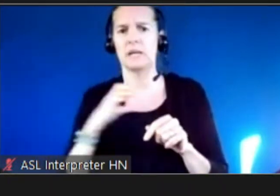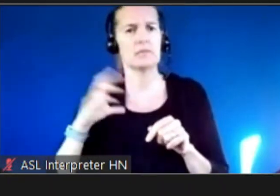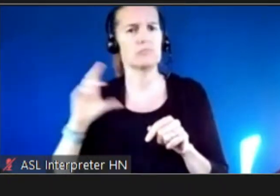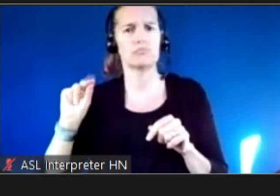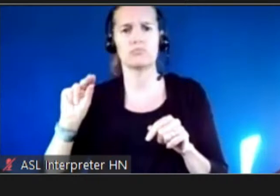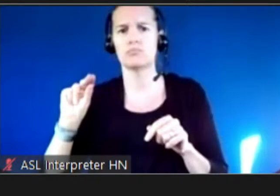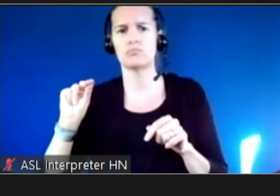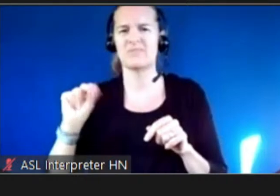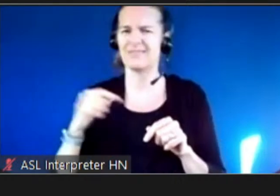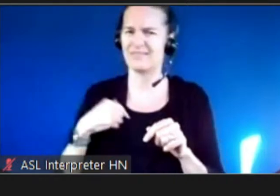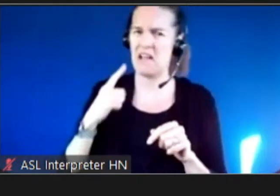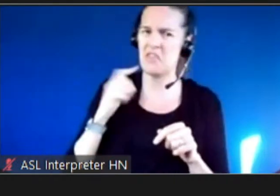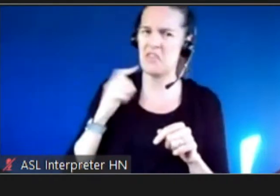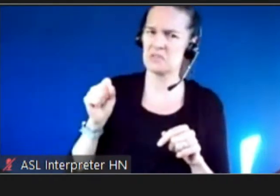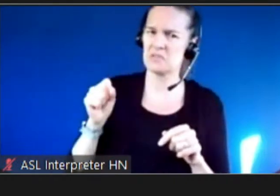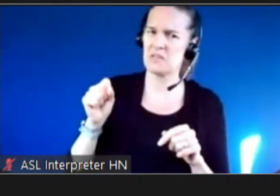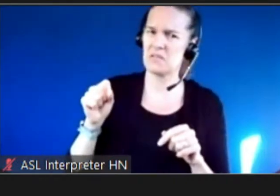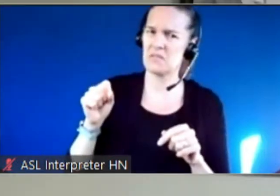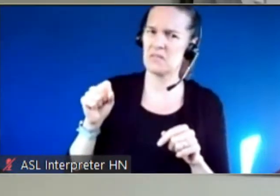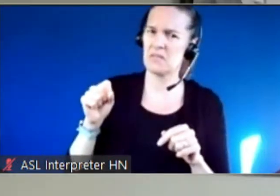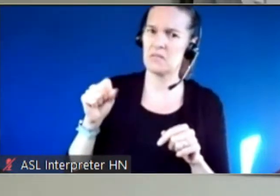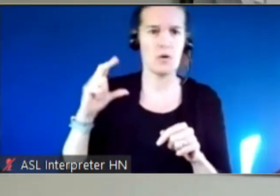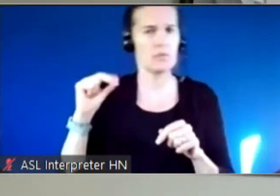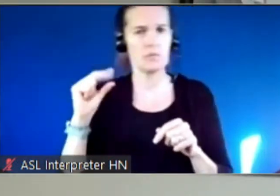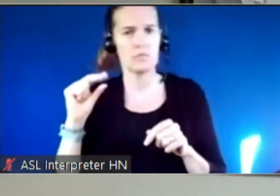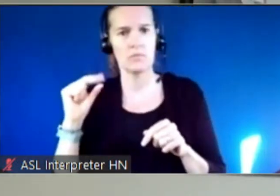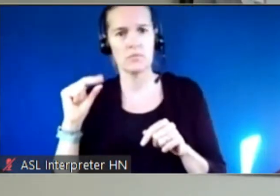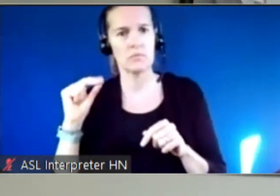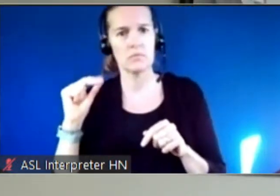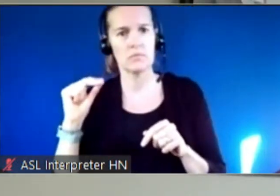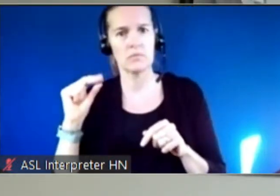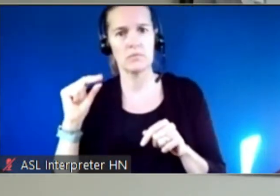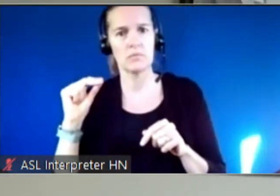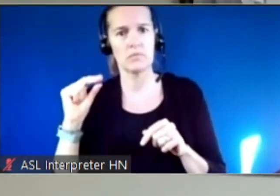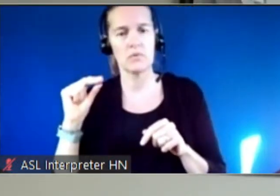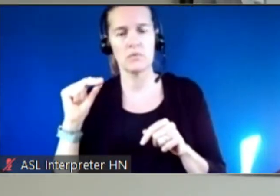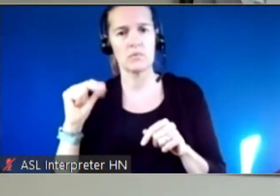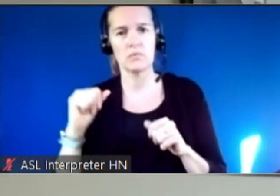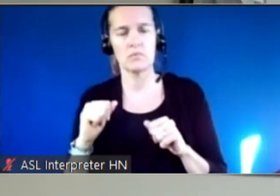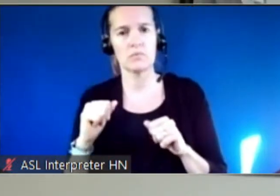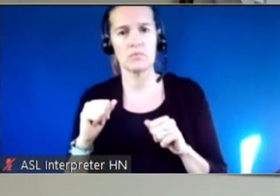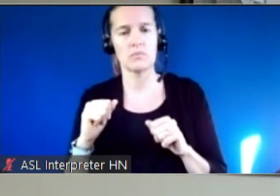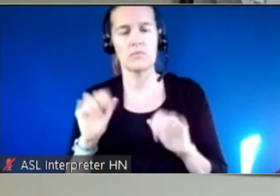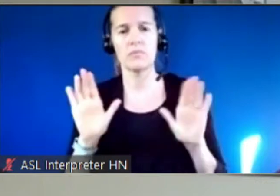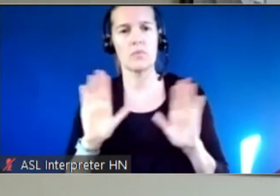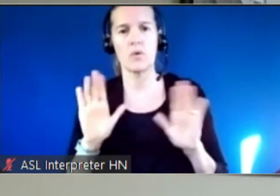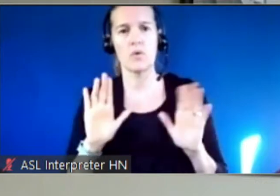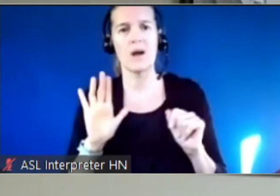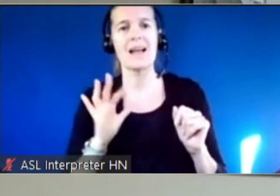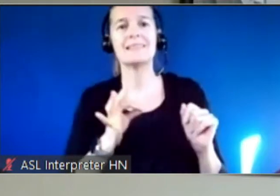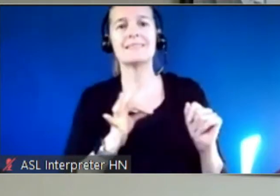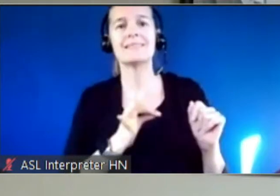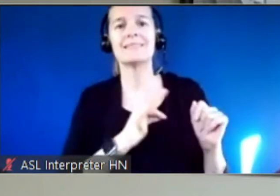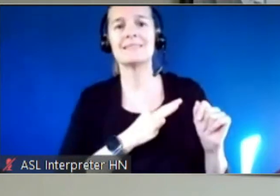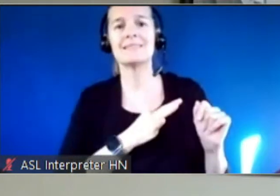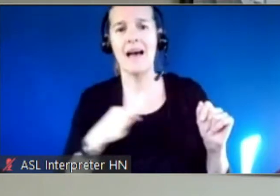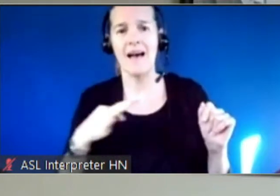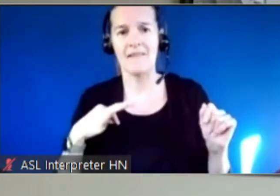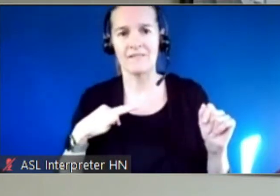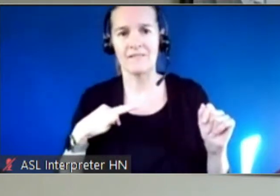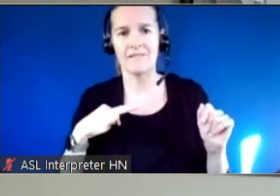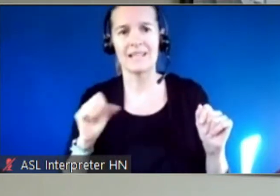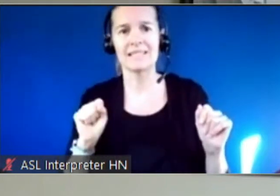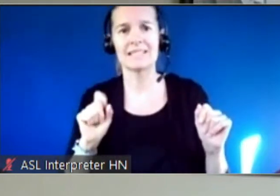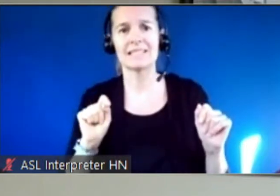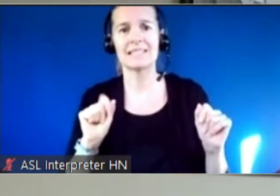I thought it had been. No, the staff that are